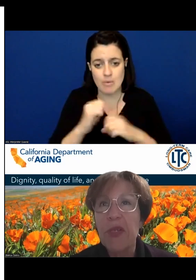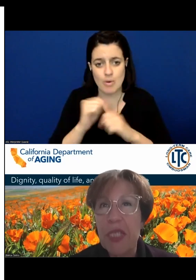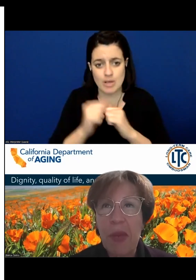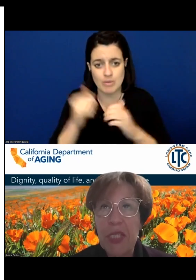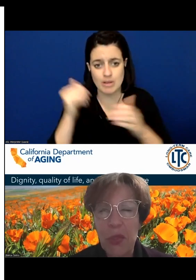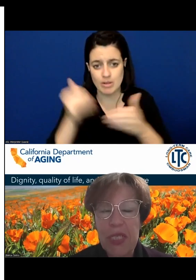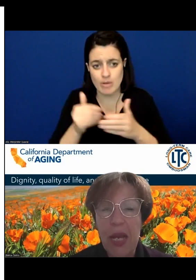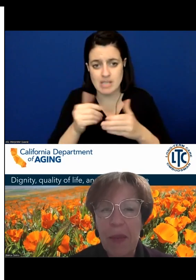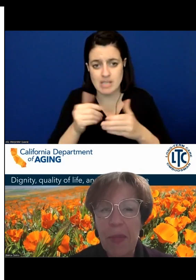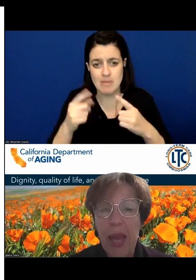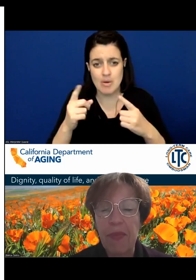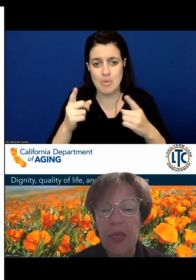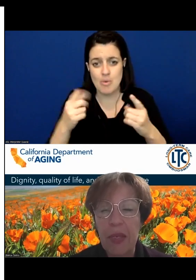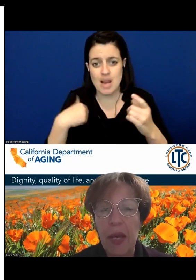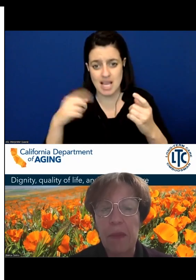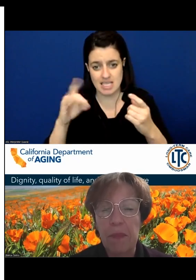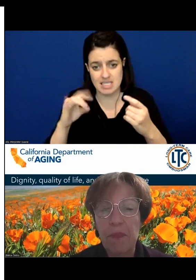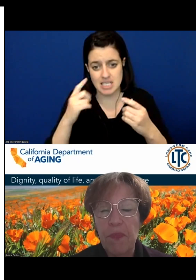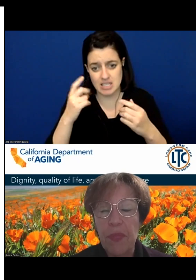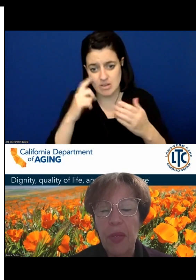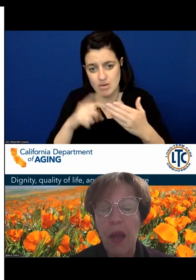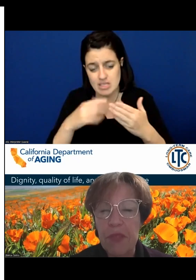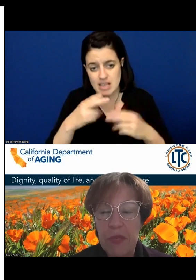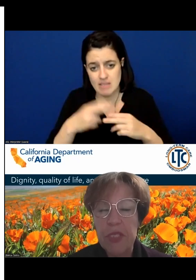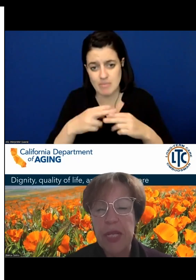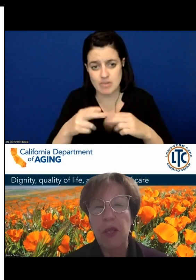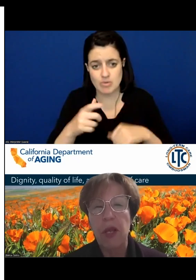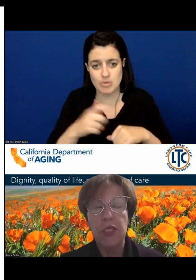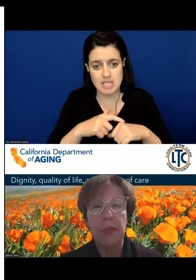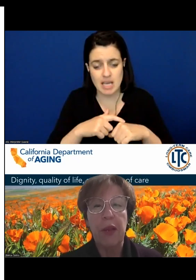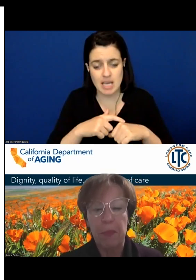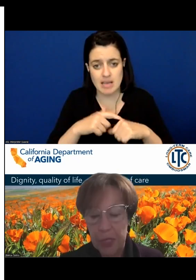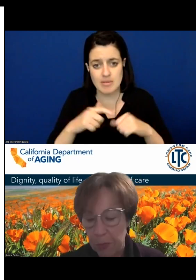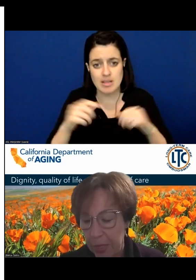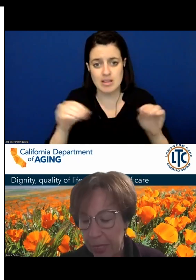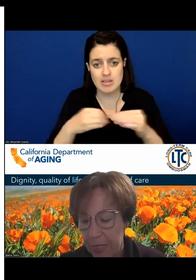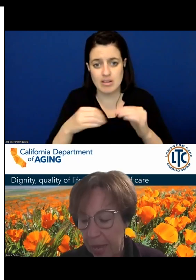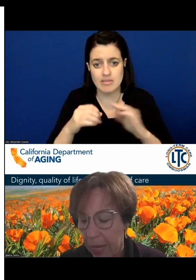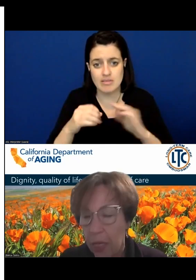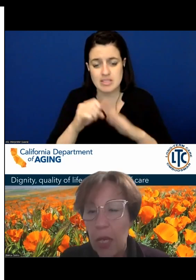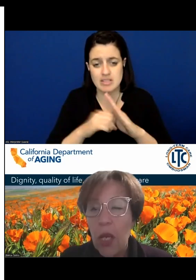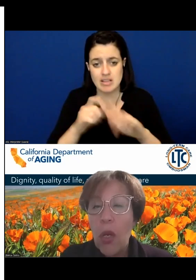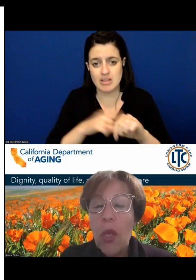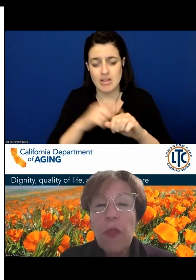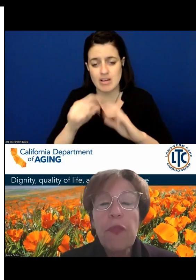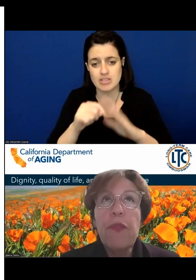have noticed in my short time at the Office of State Long-Term Care Ombudsman is that